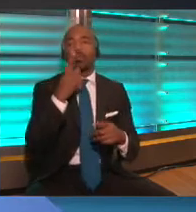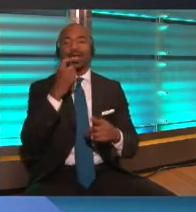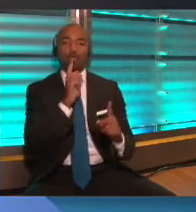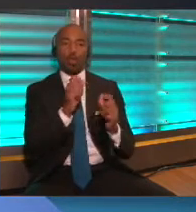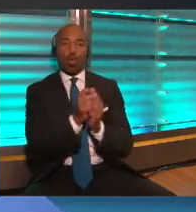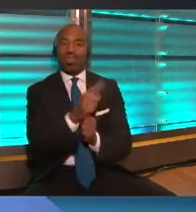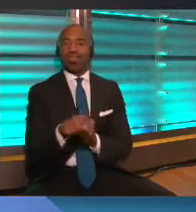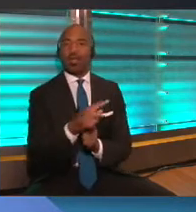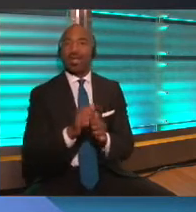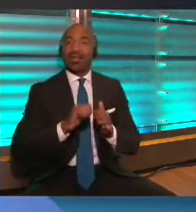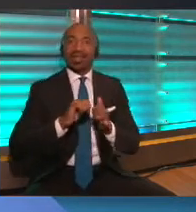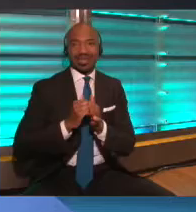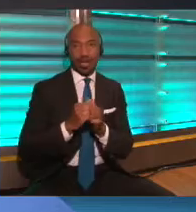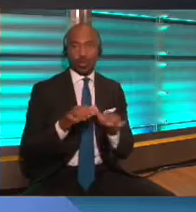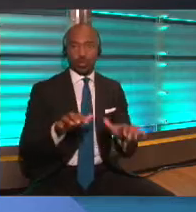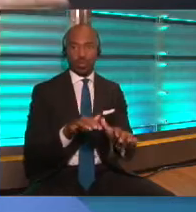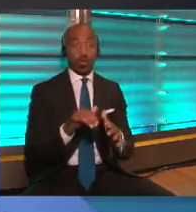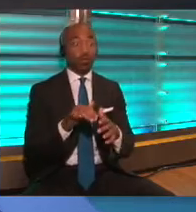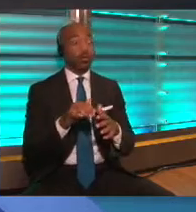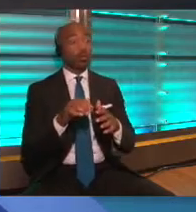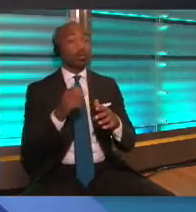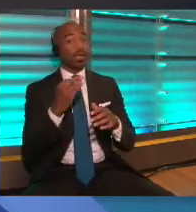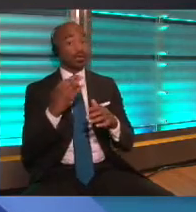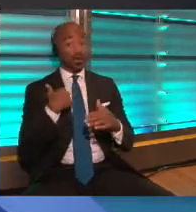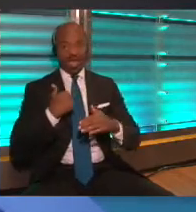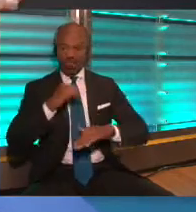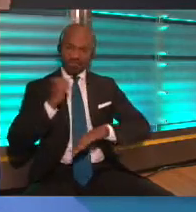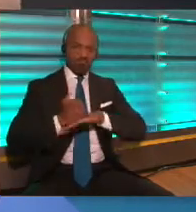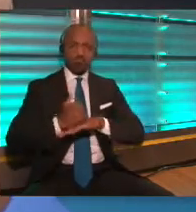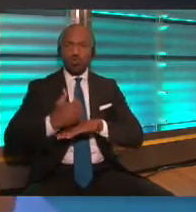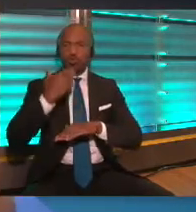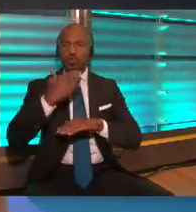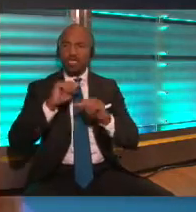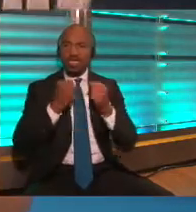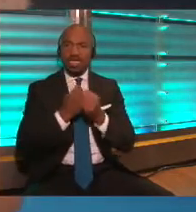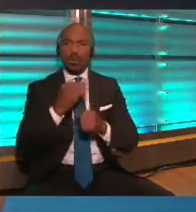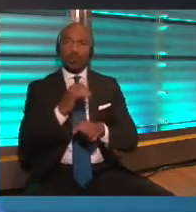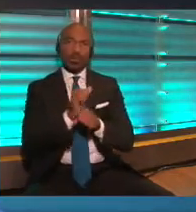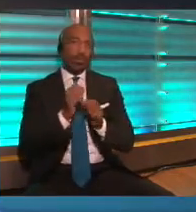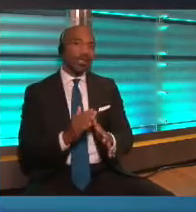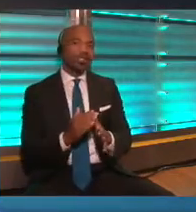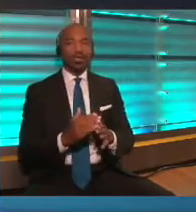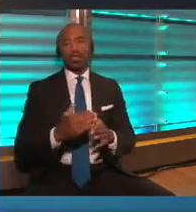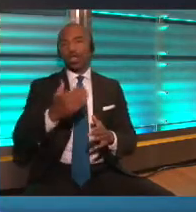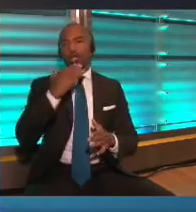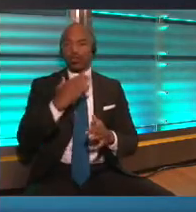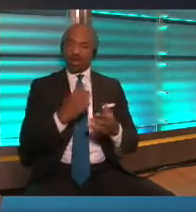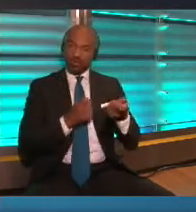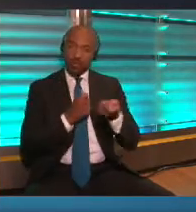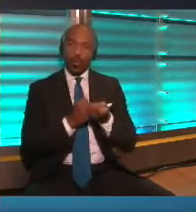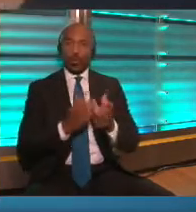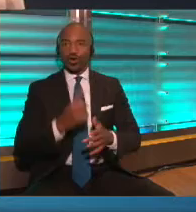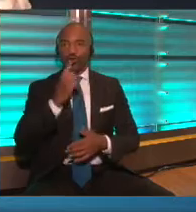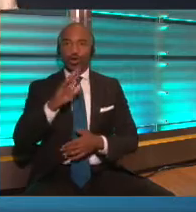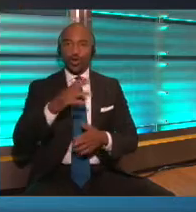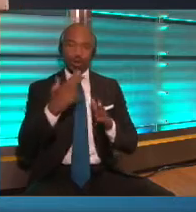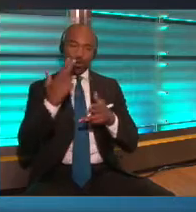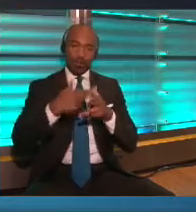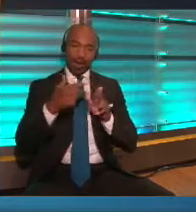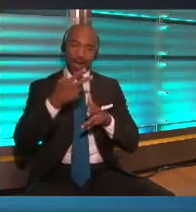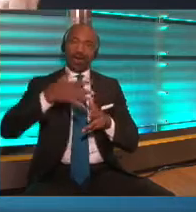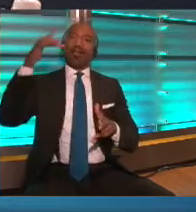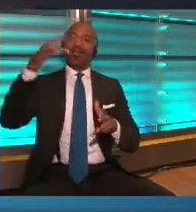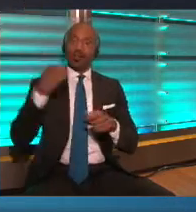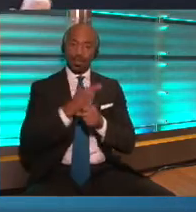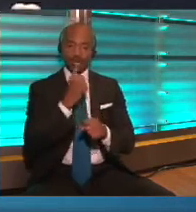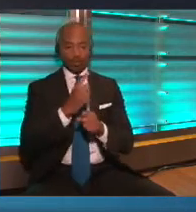very important when you build a company to build a great team of employees who are great ambassadors from your brand, who will be responsible for connecting